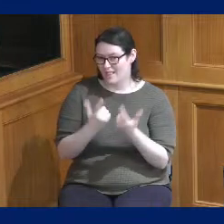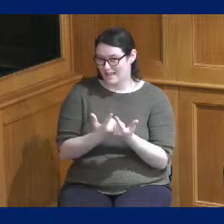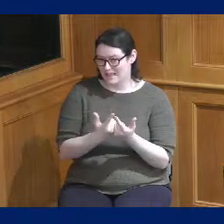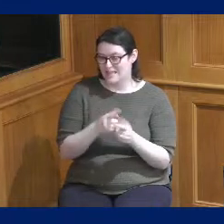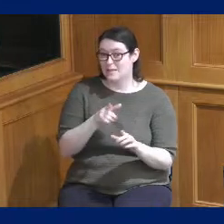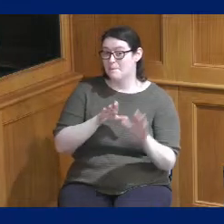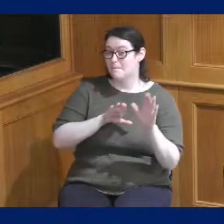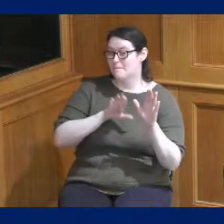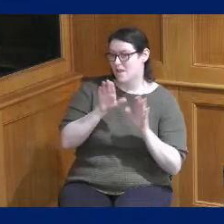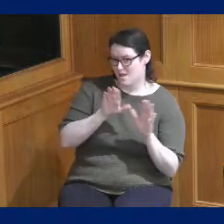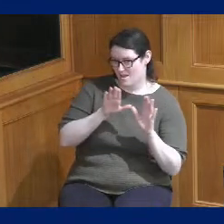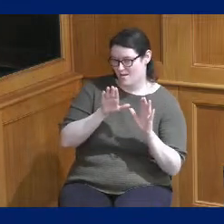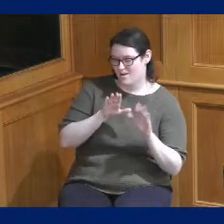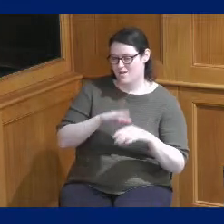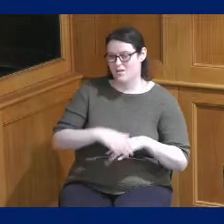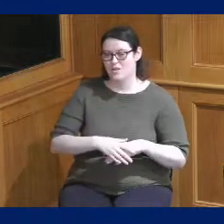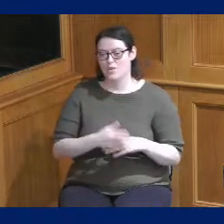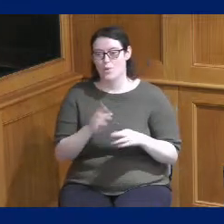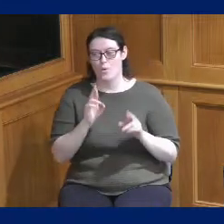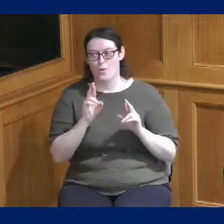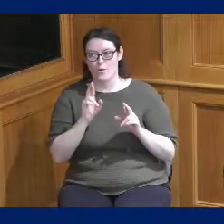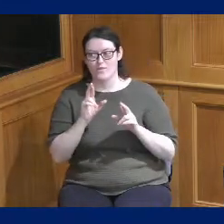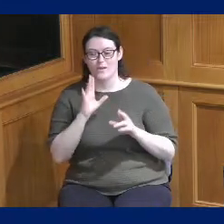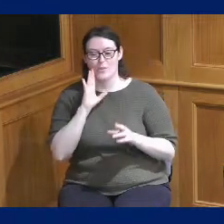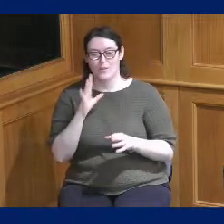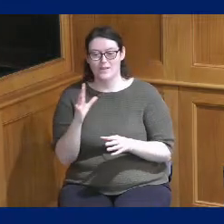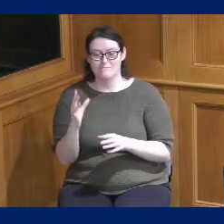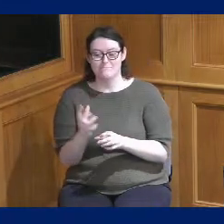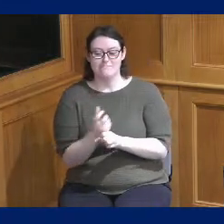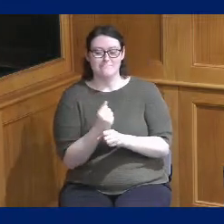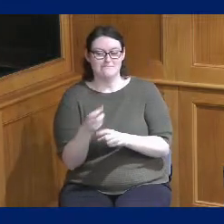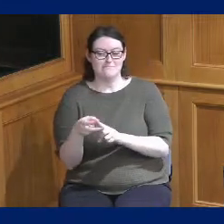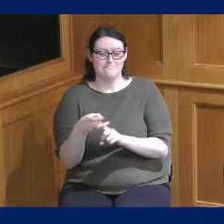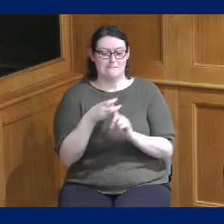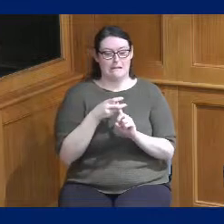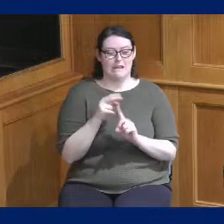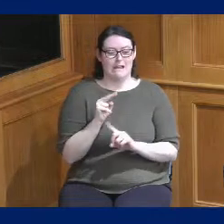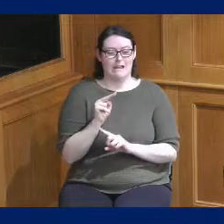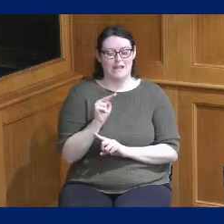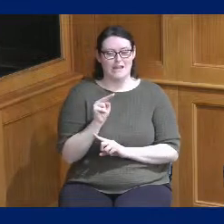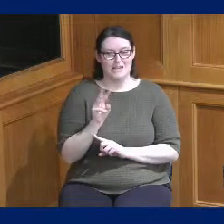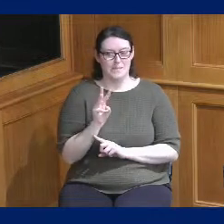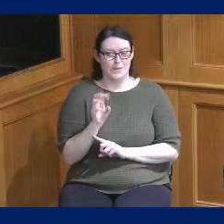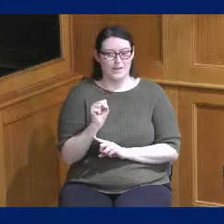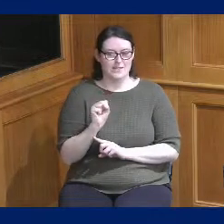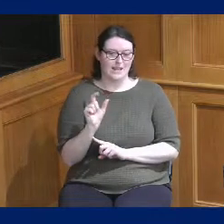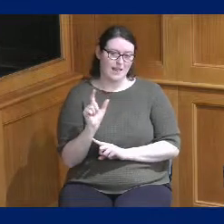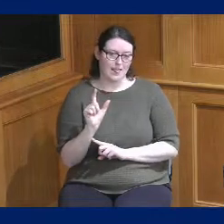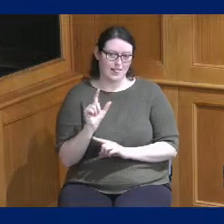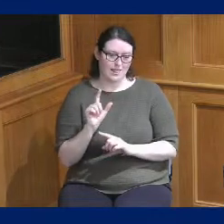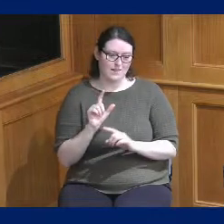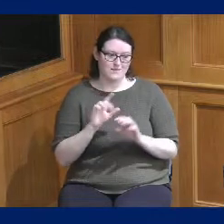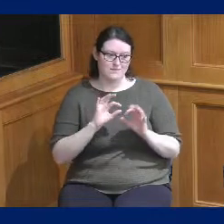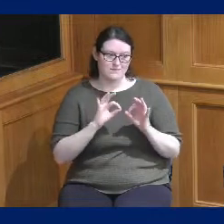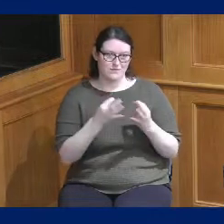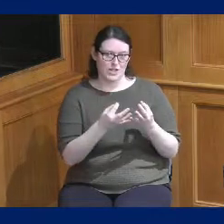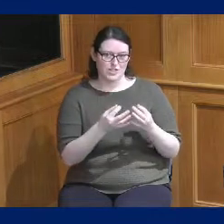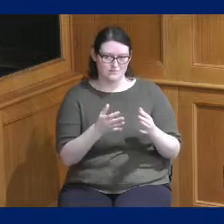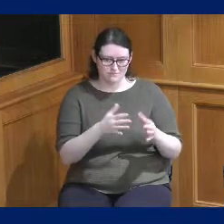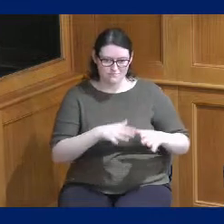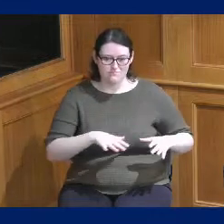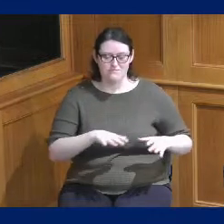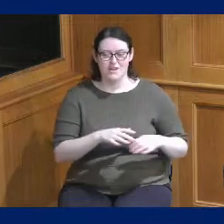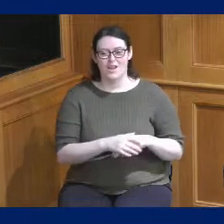bid in an attempt to obtain a NWSL franchise. That community bid process is going on. This is the